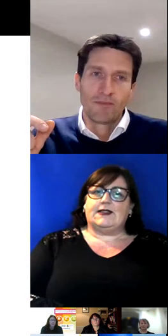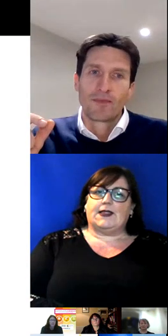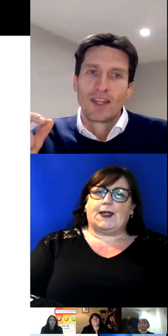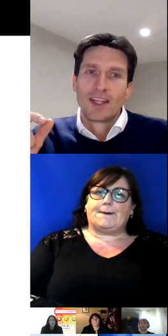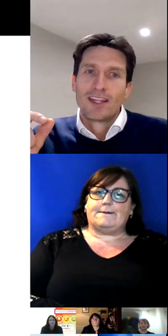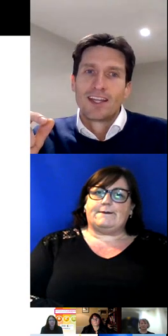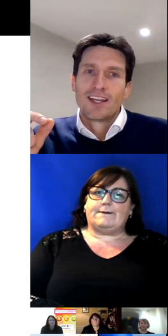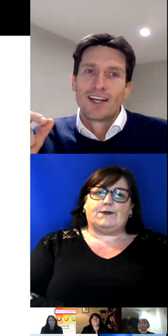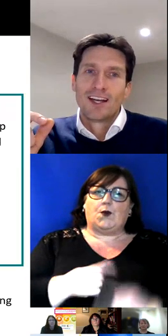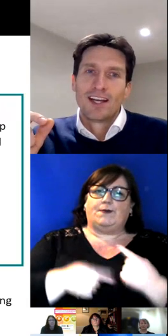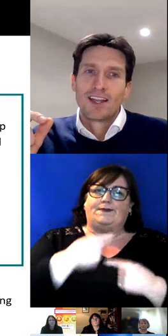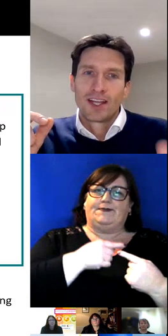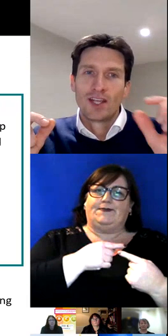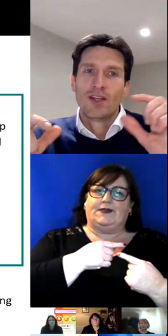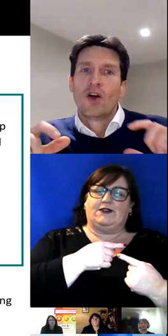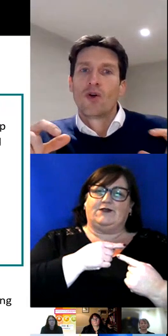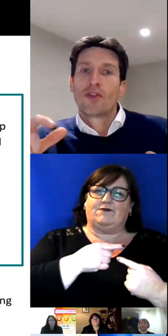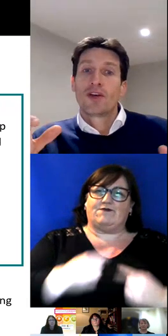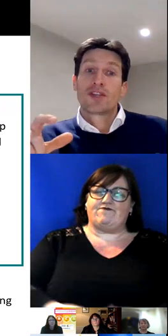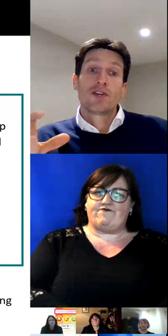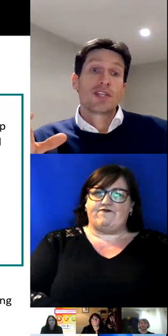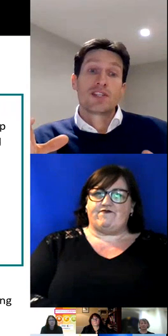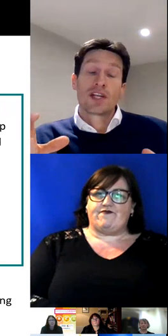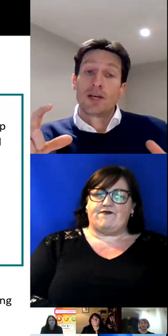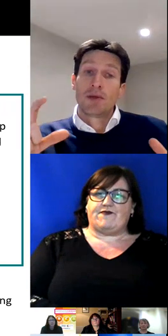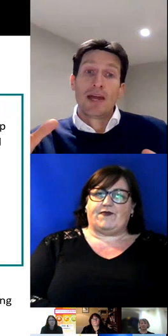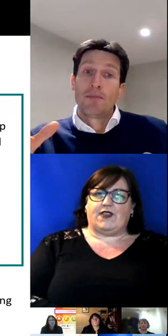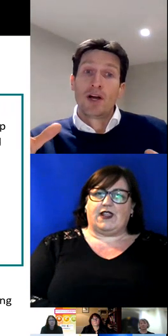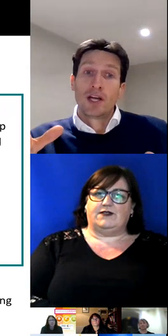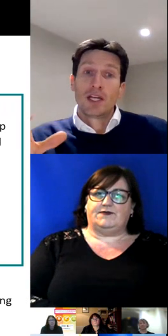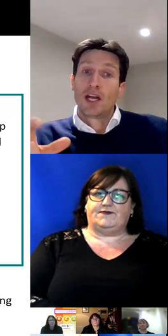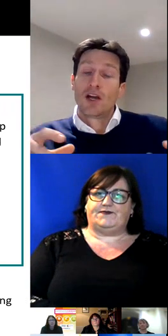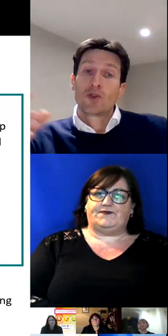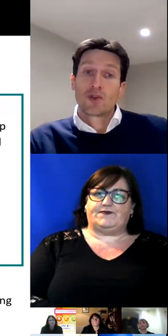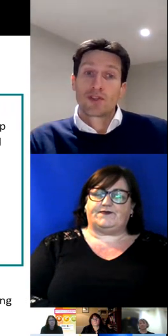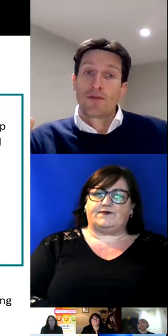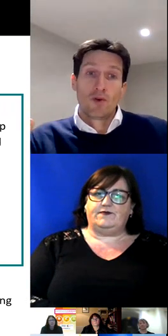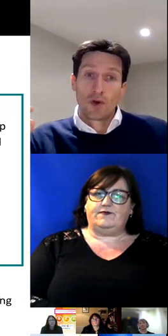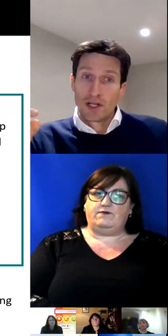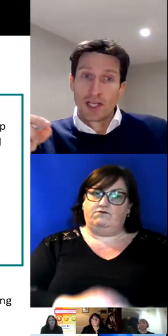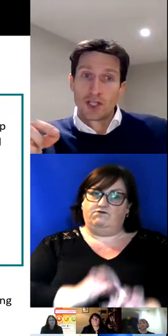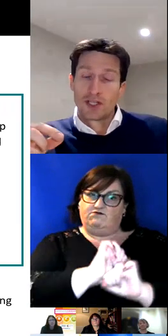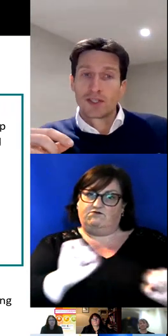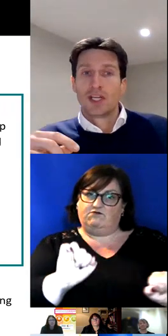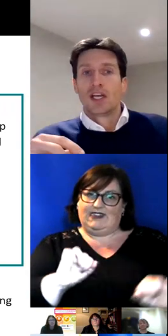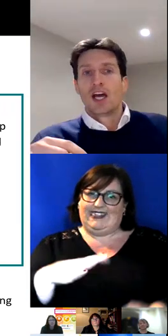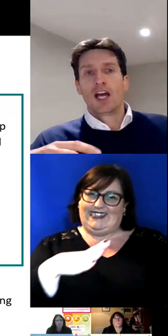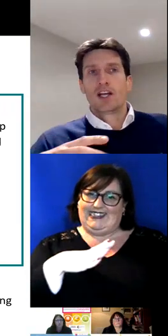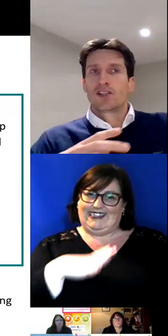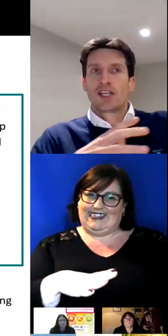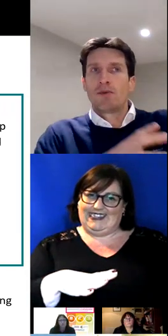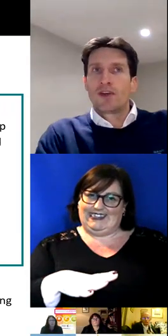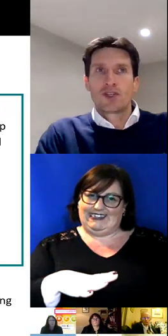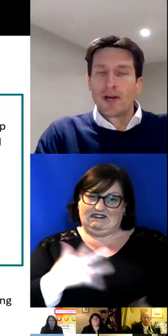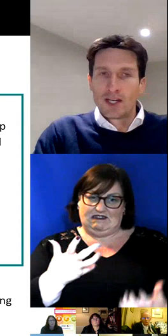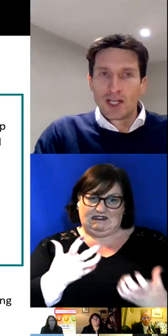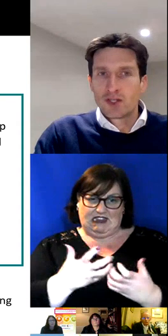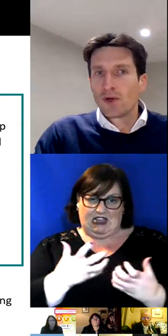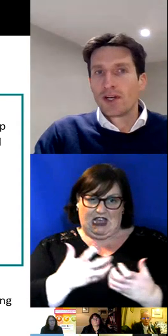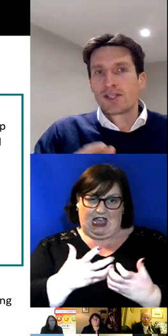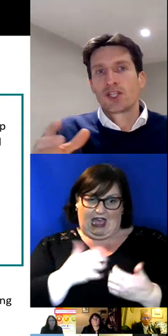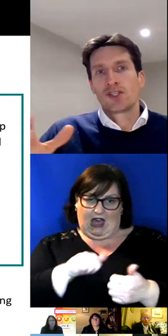Back one. Thank you. Those needs are going to be met by all sorts of different organisations. Some of